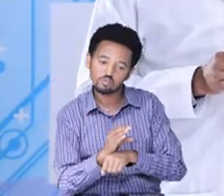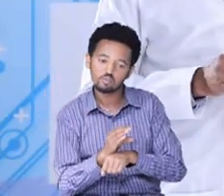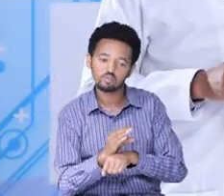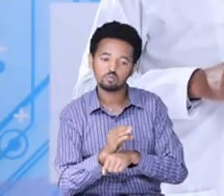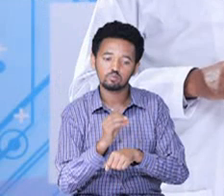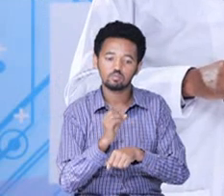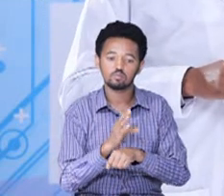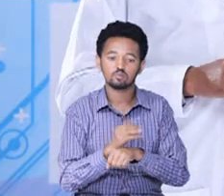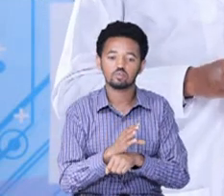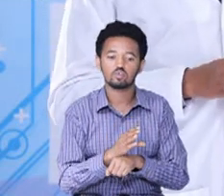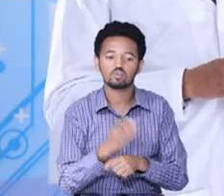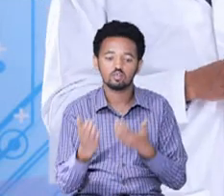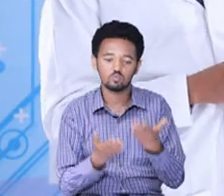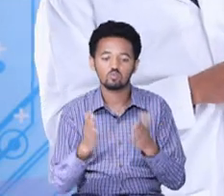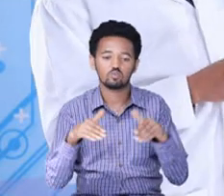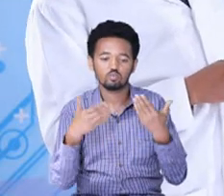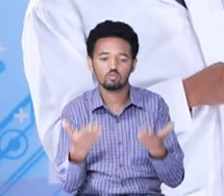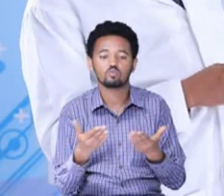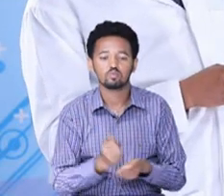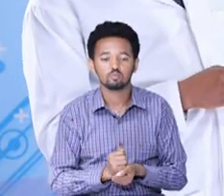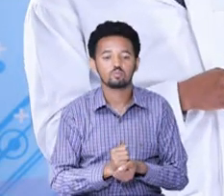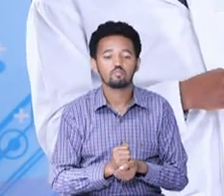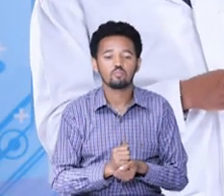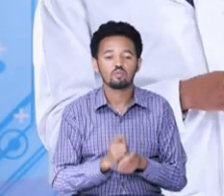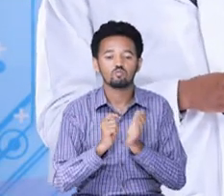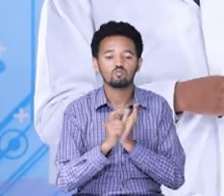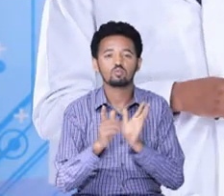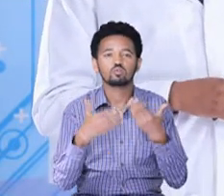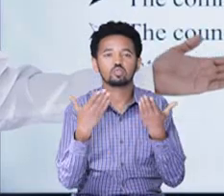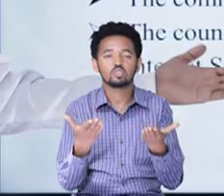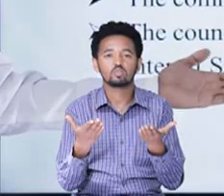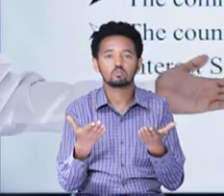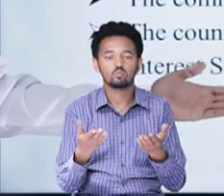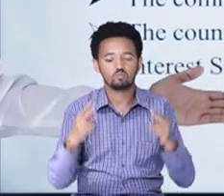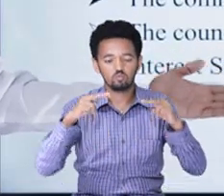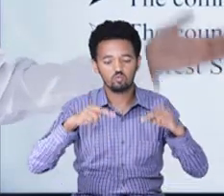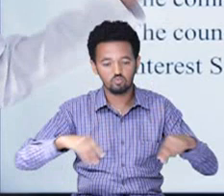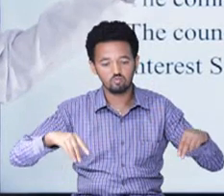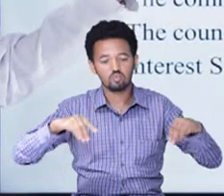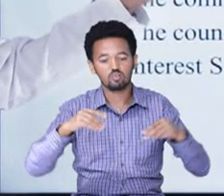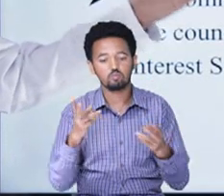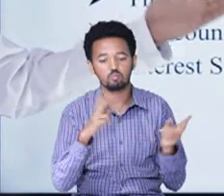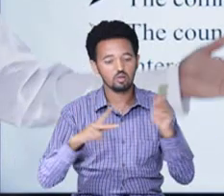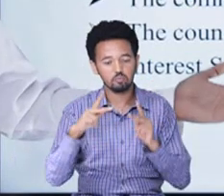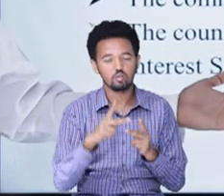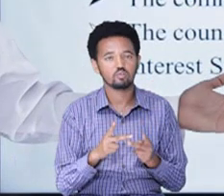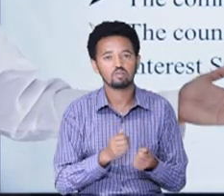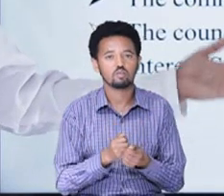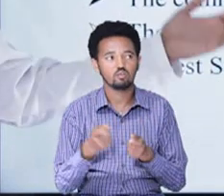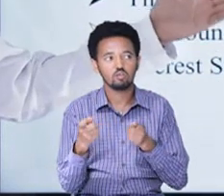council would be responsible for the following things. For example, for defense purpose, foreign